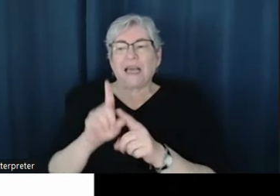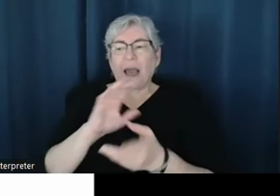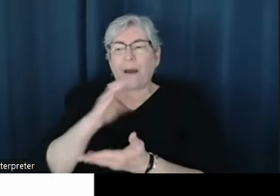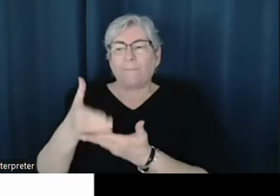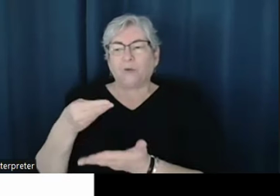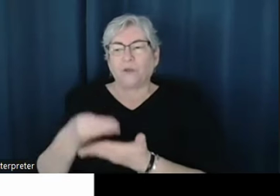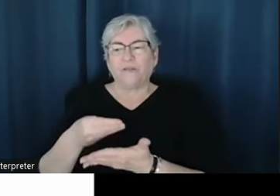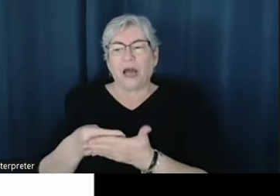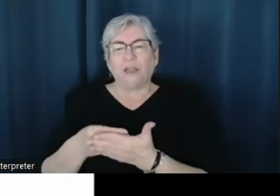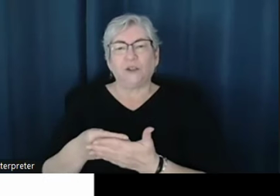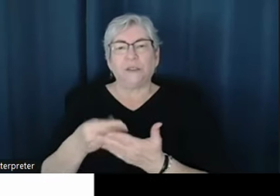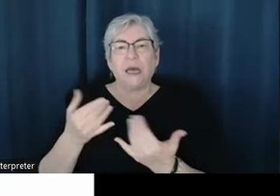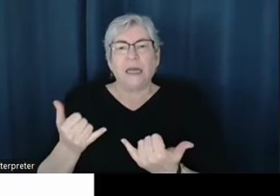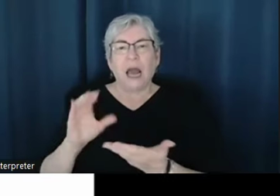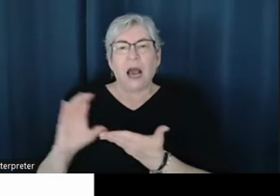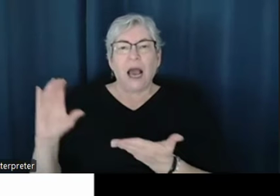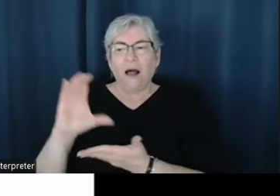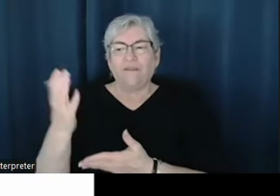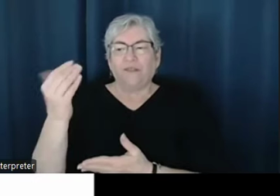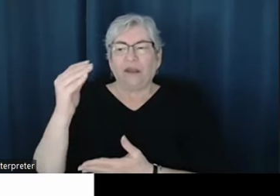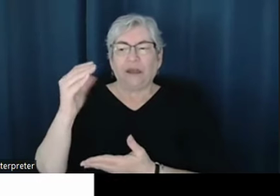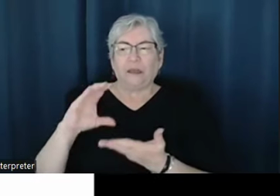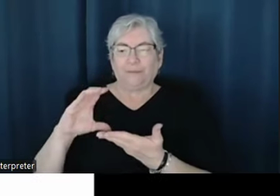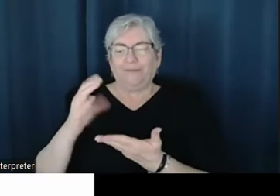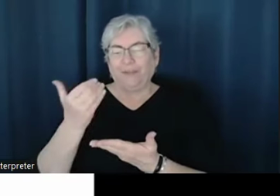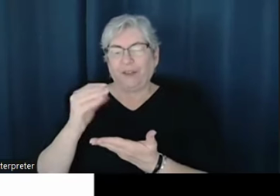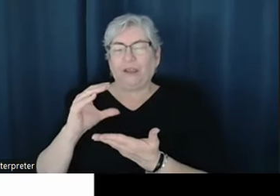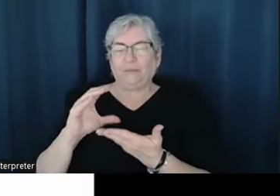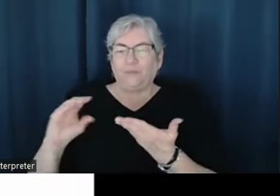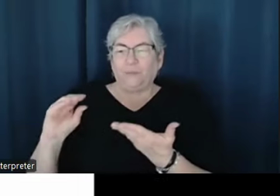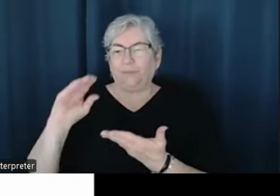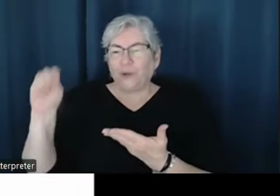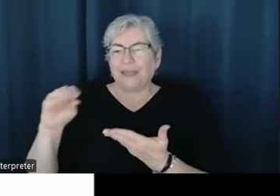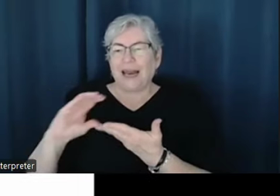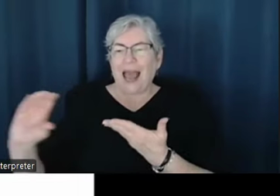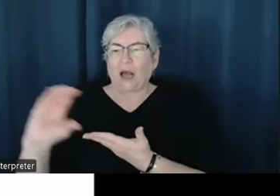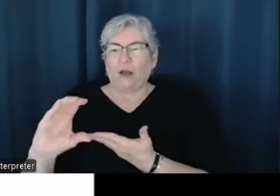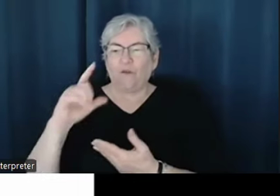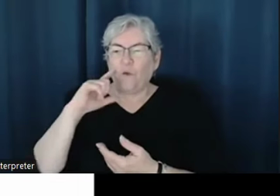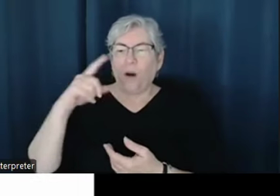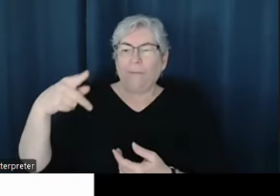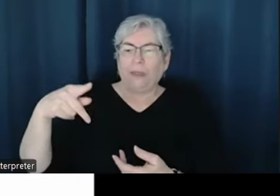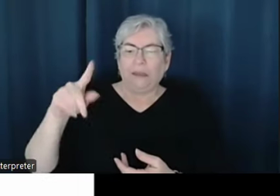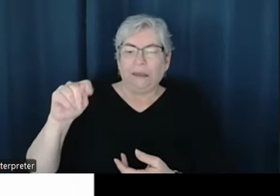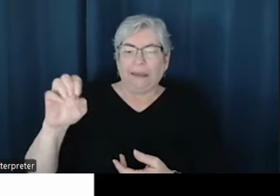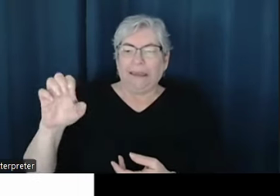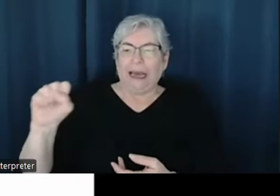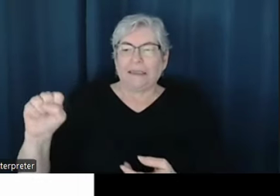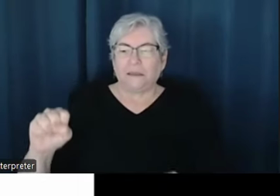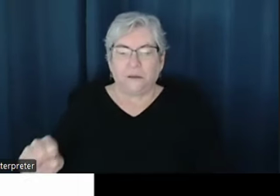dollars and now allocate 15% of those dollars to PETS?